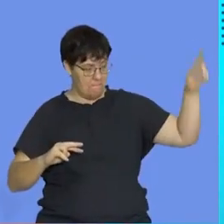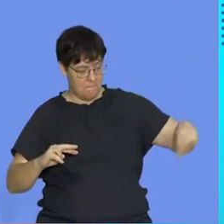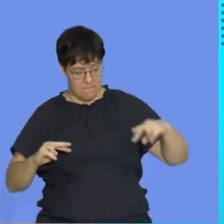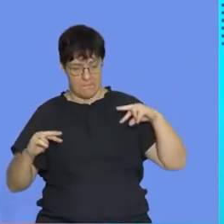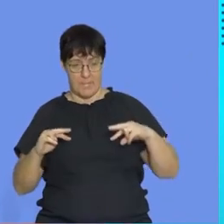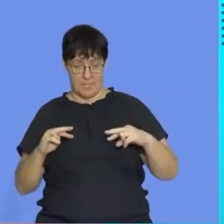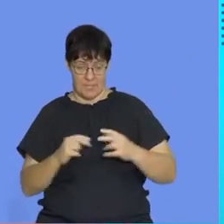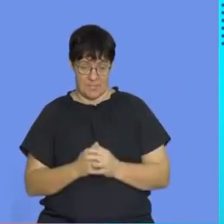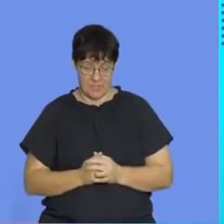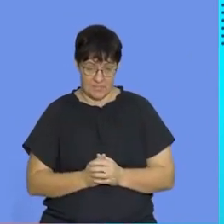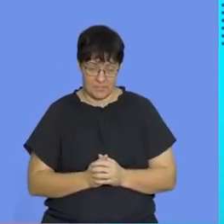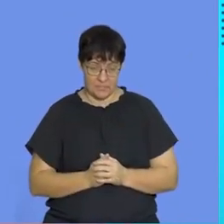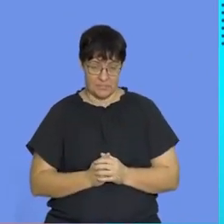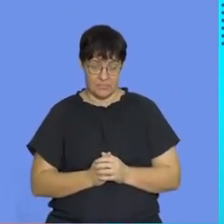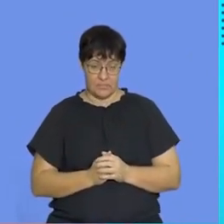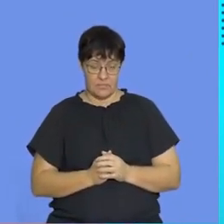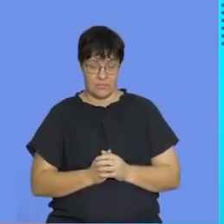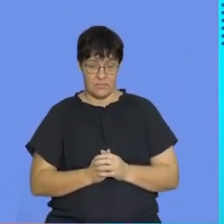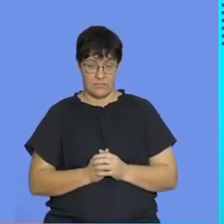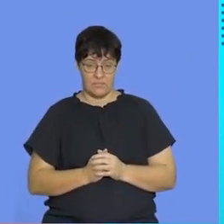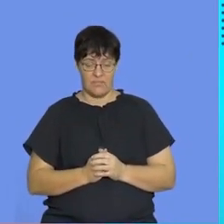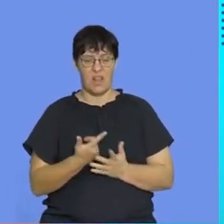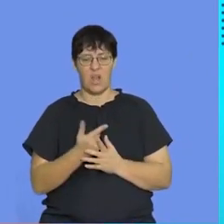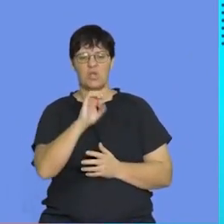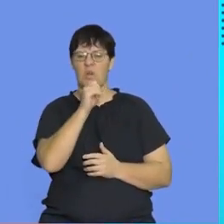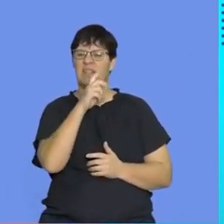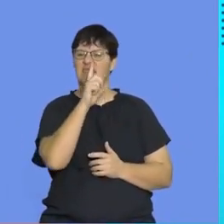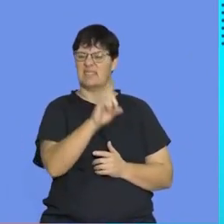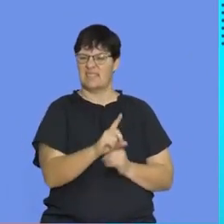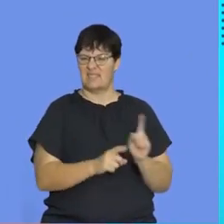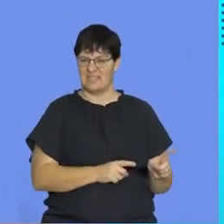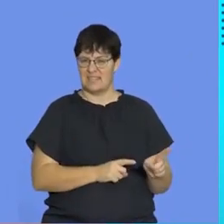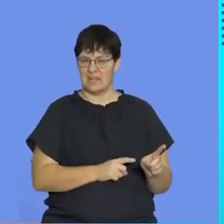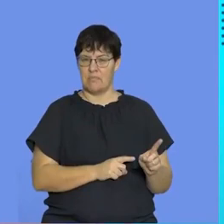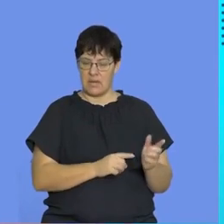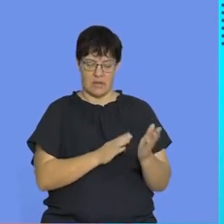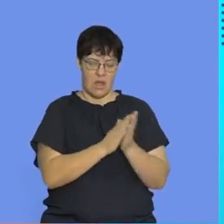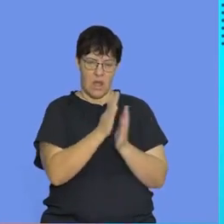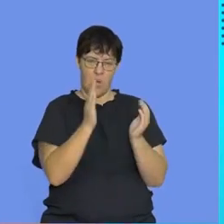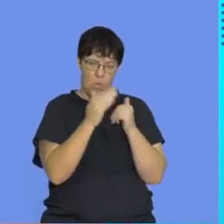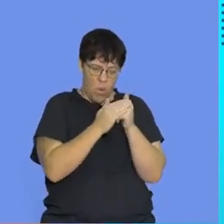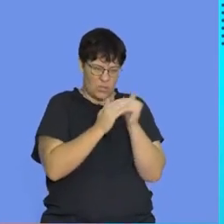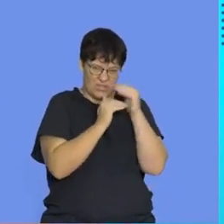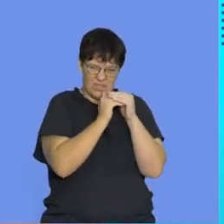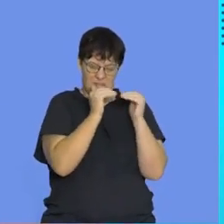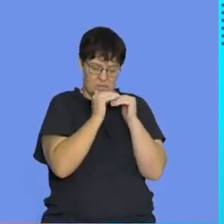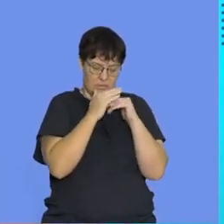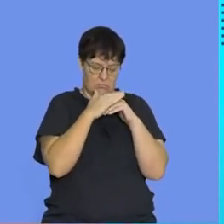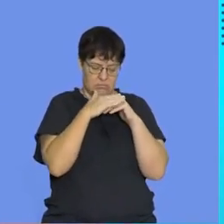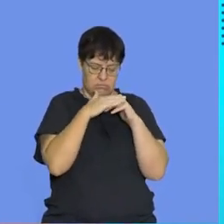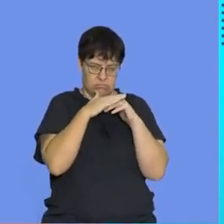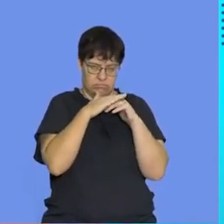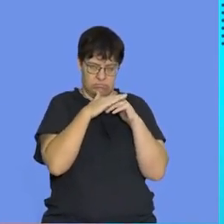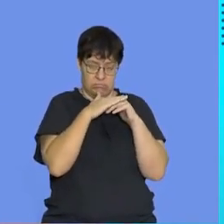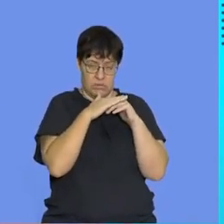matter. In a solid, we talk about, particles being closely packed together, and then we're saying that the